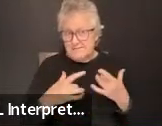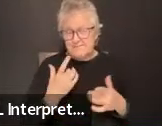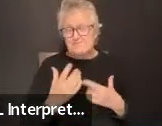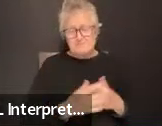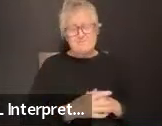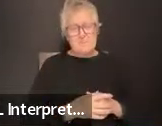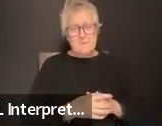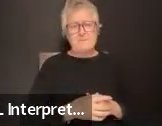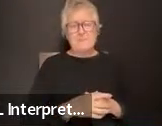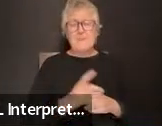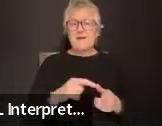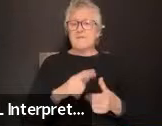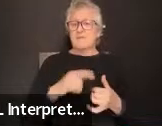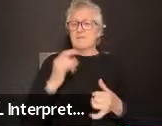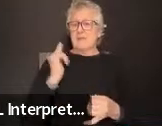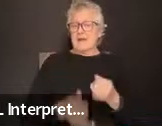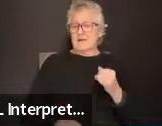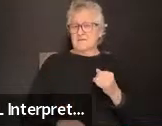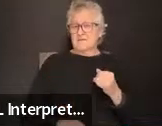Tolling Subcommittee.